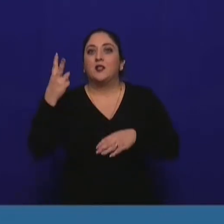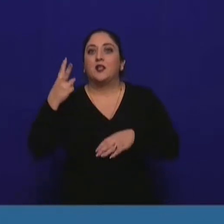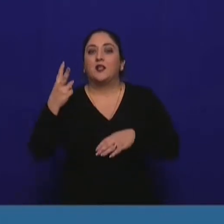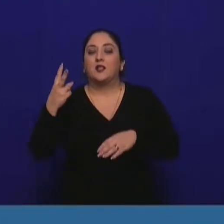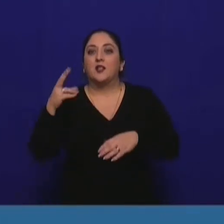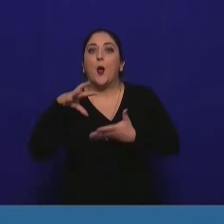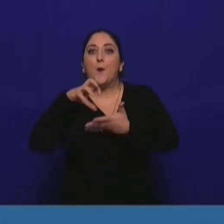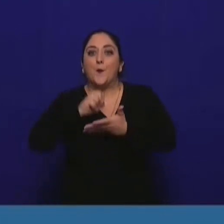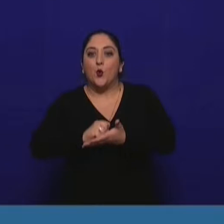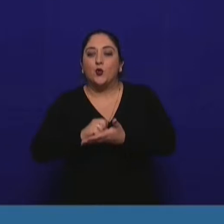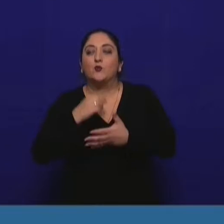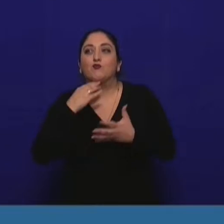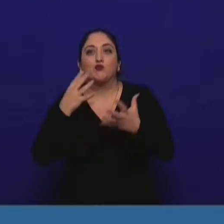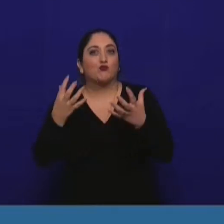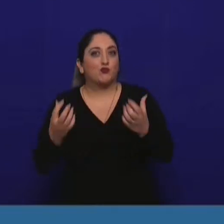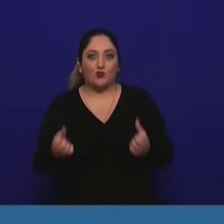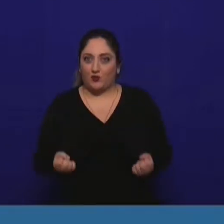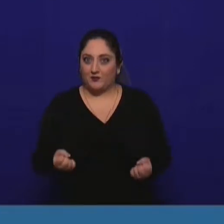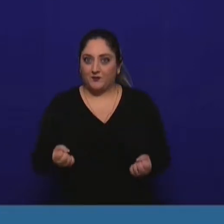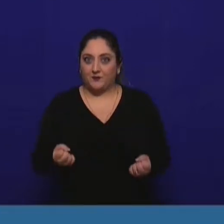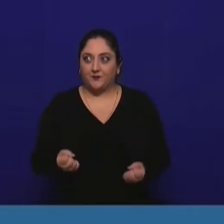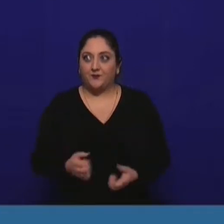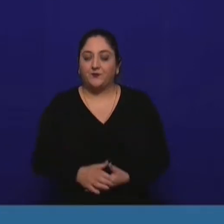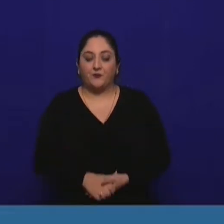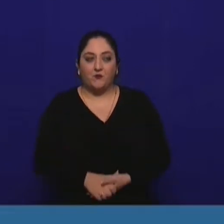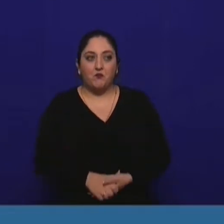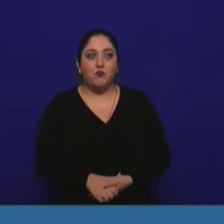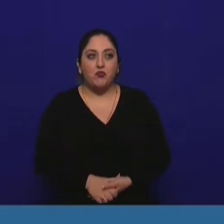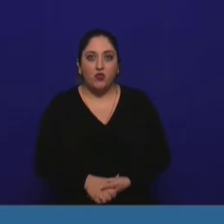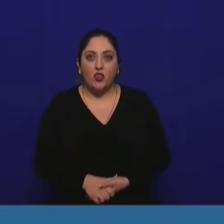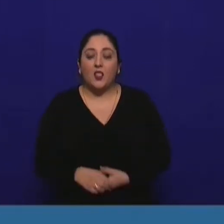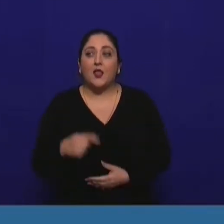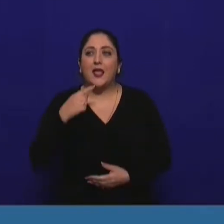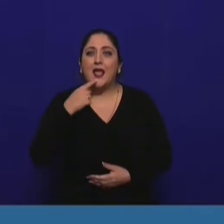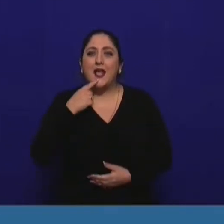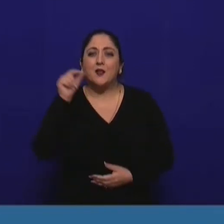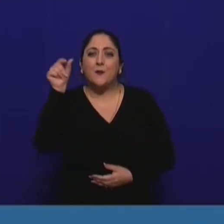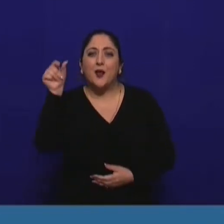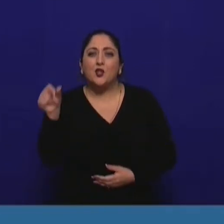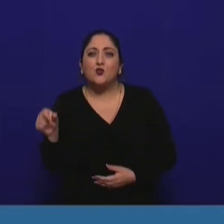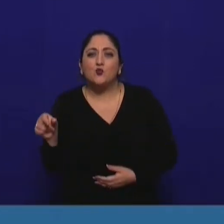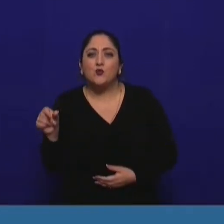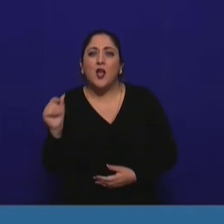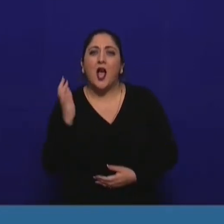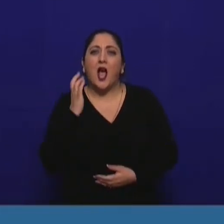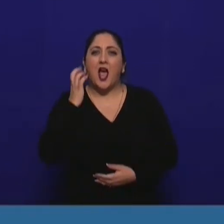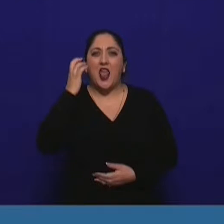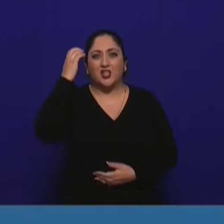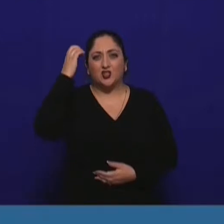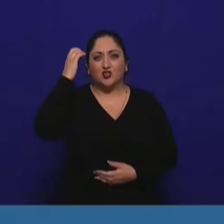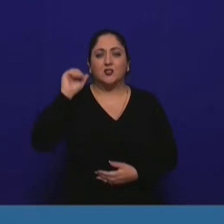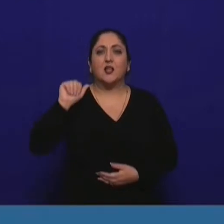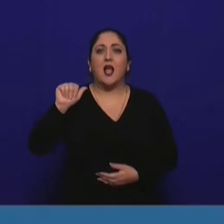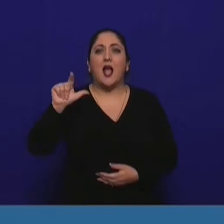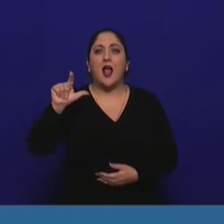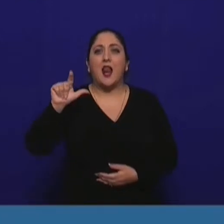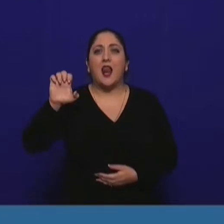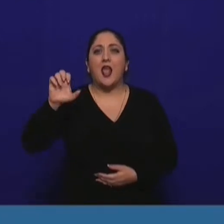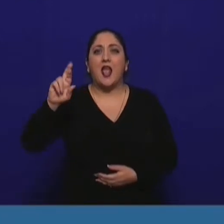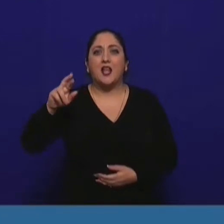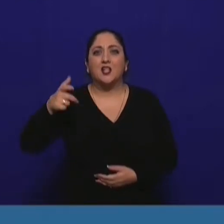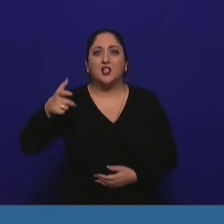dan il-persuna jkun tlaqa. Semmejt inti wkoll fuq allerġiji. Tajjeb niklarifikaw li meta inti